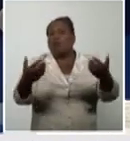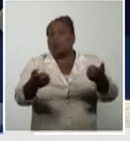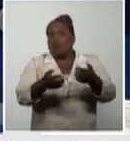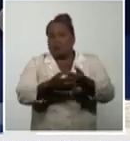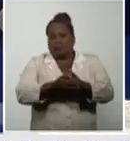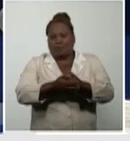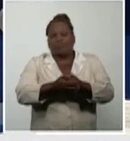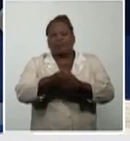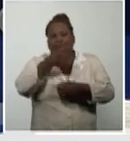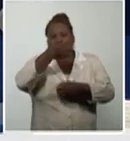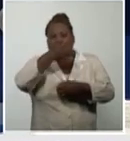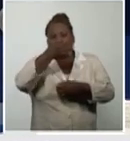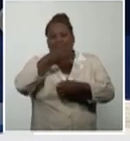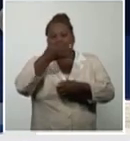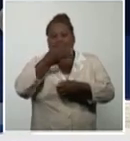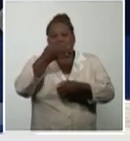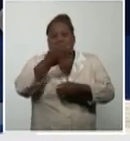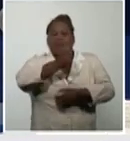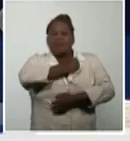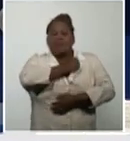secondly,